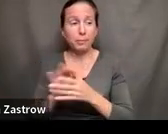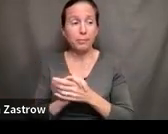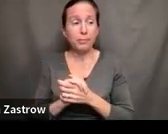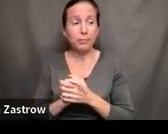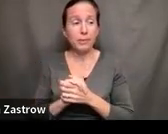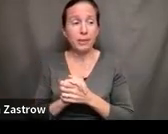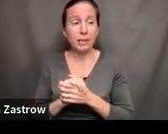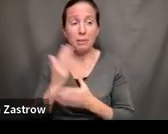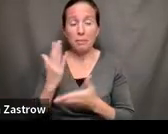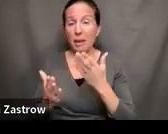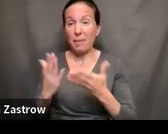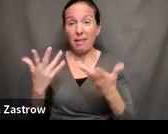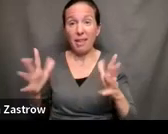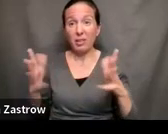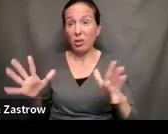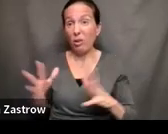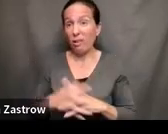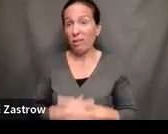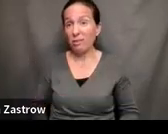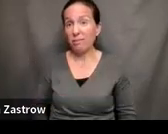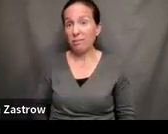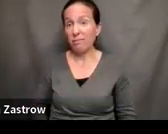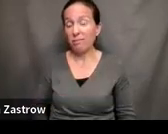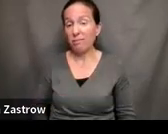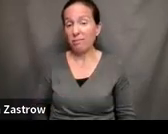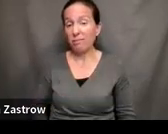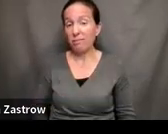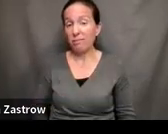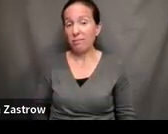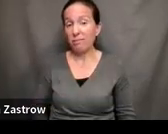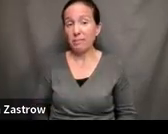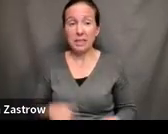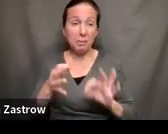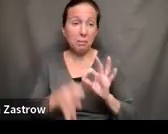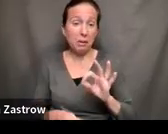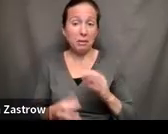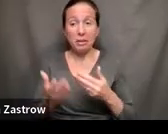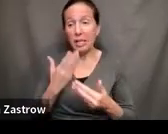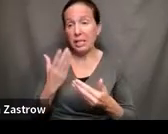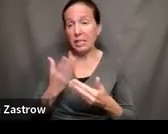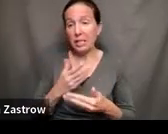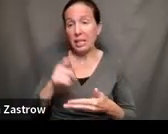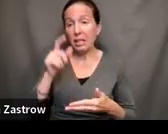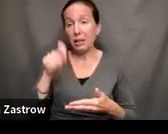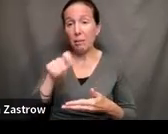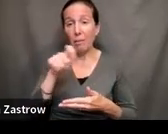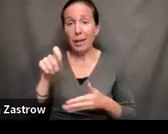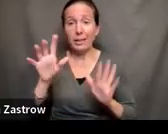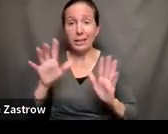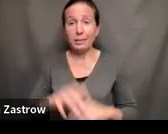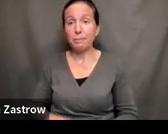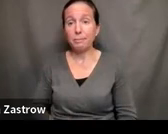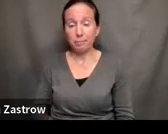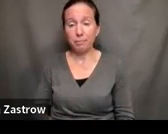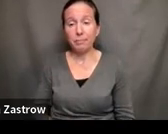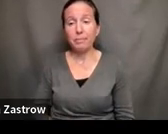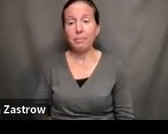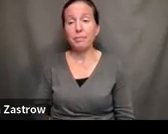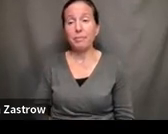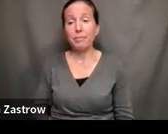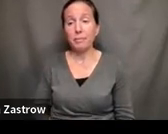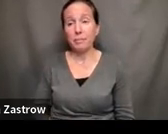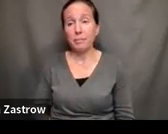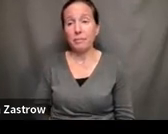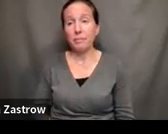do, right? It's really, we know that is a big deal. We hear that a lot when